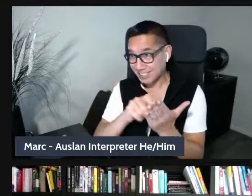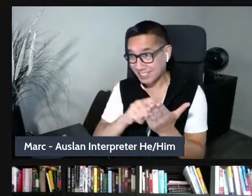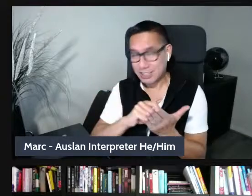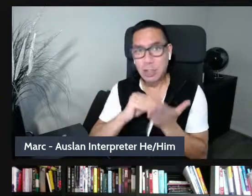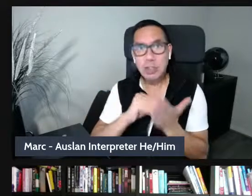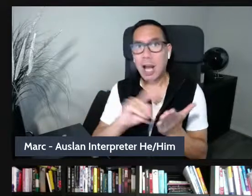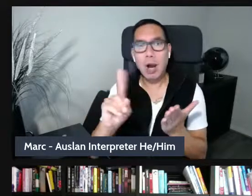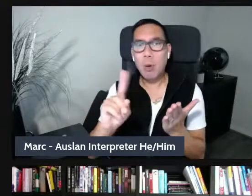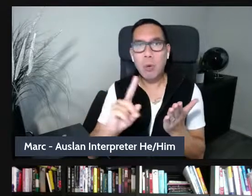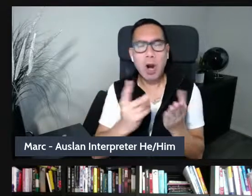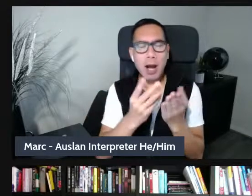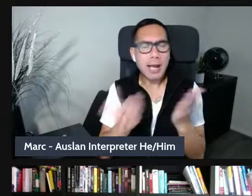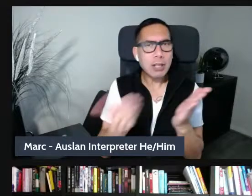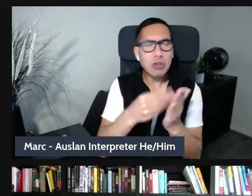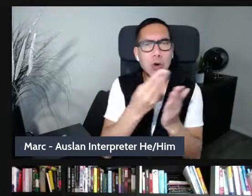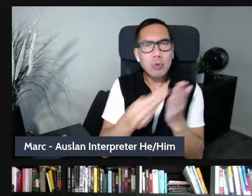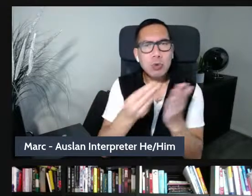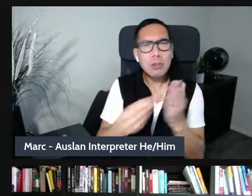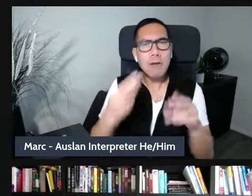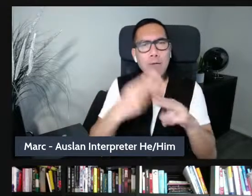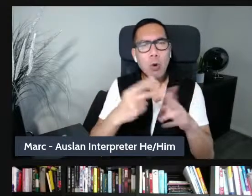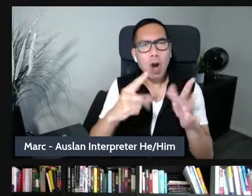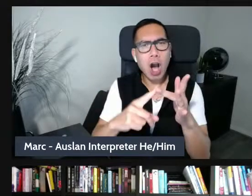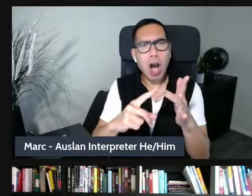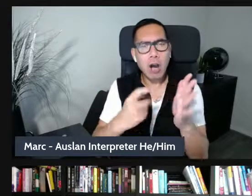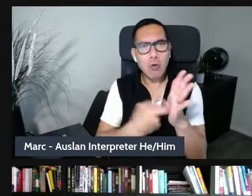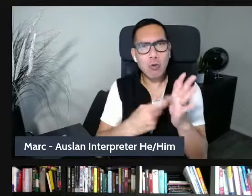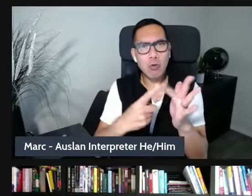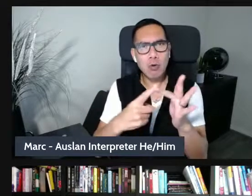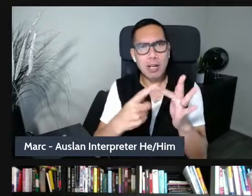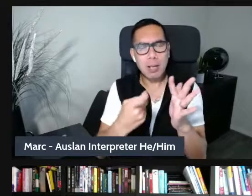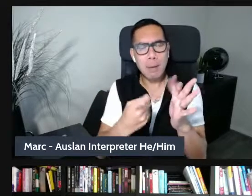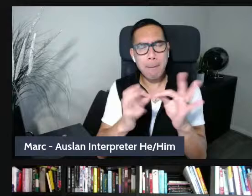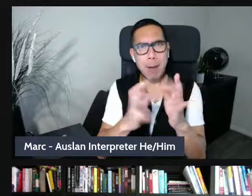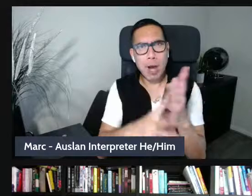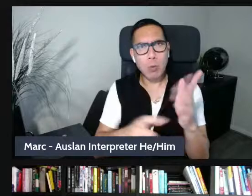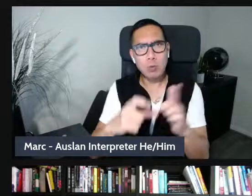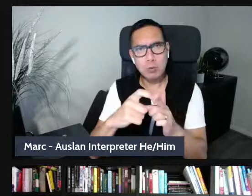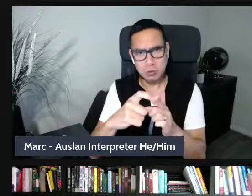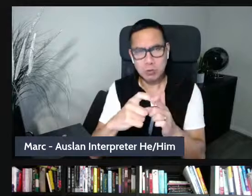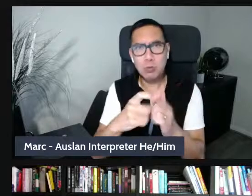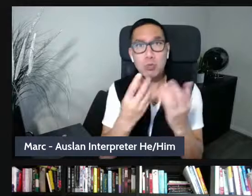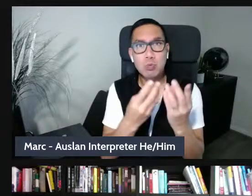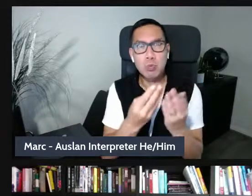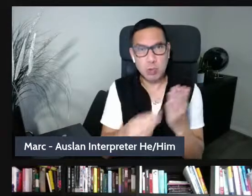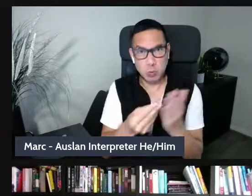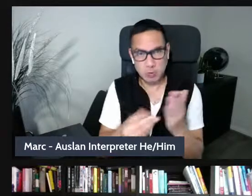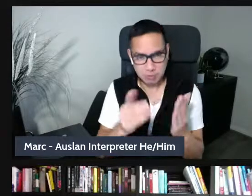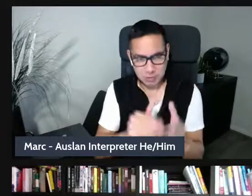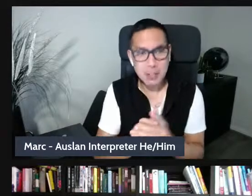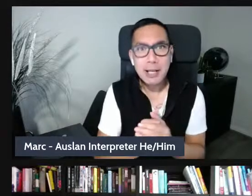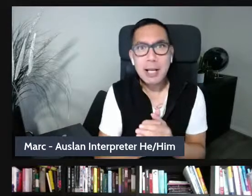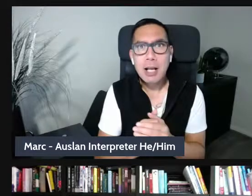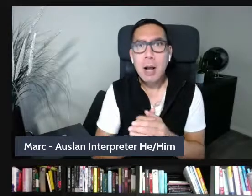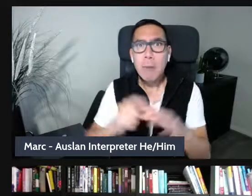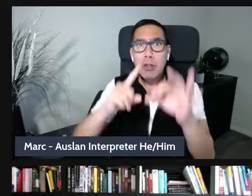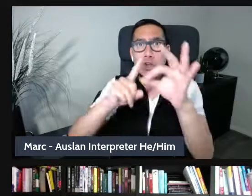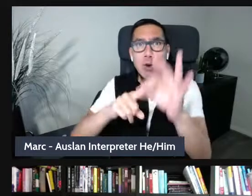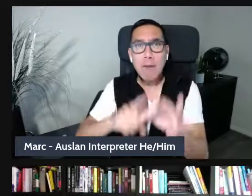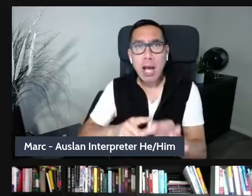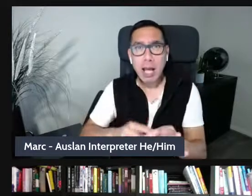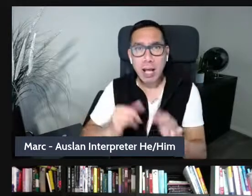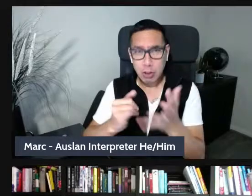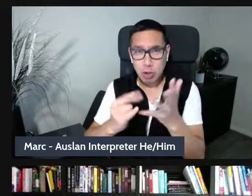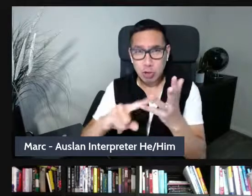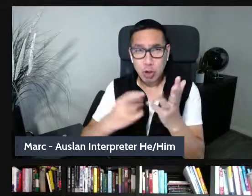iRebound participants. So the survey's still open till the end of the year. So if you've